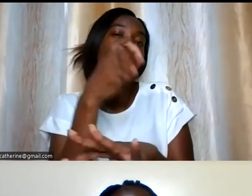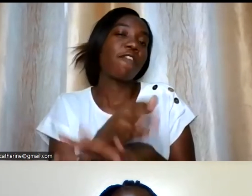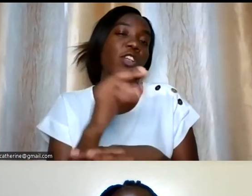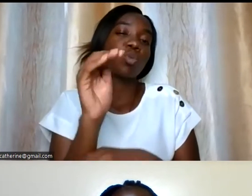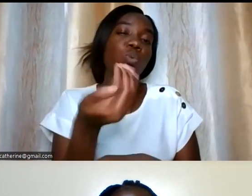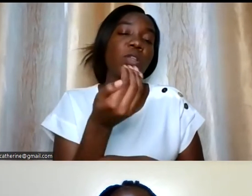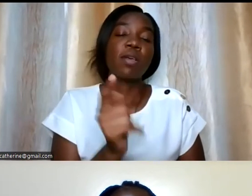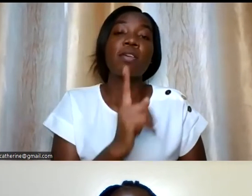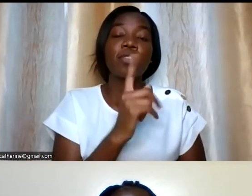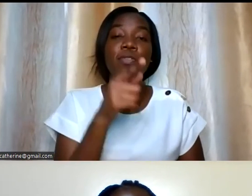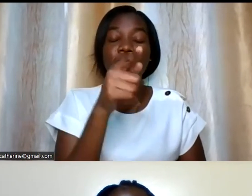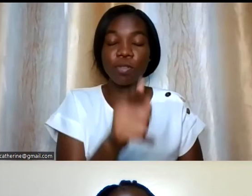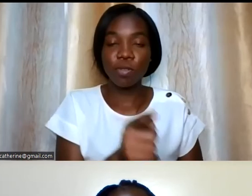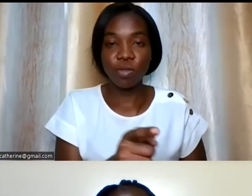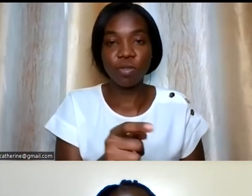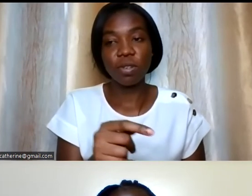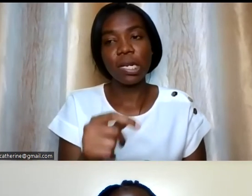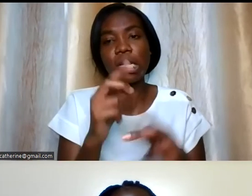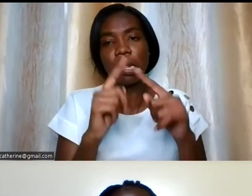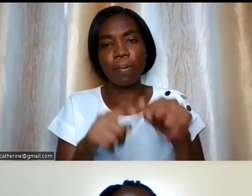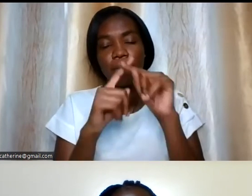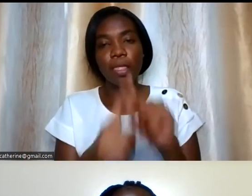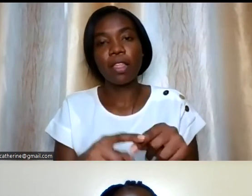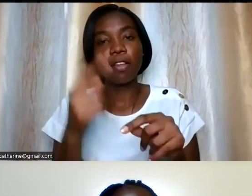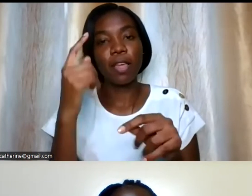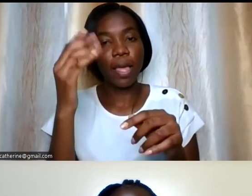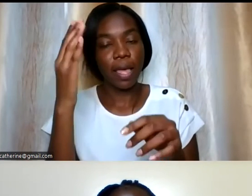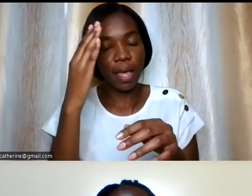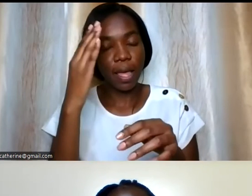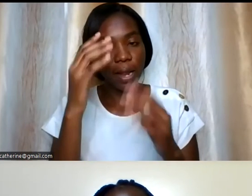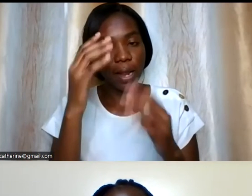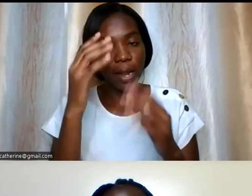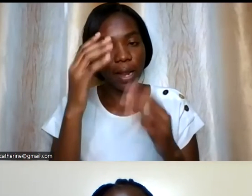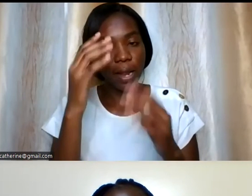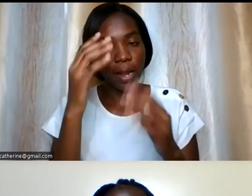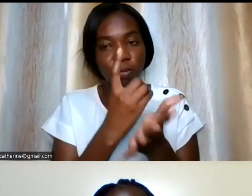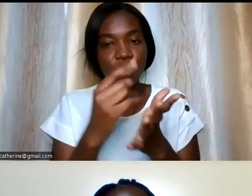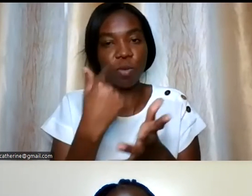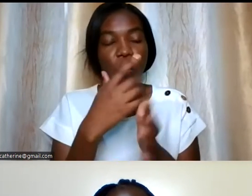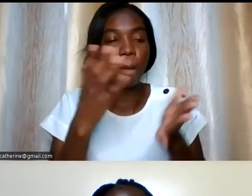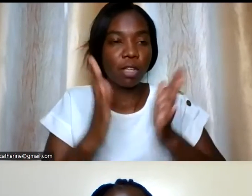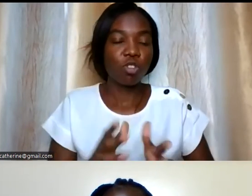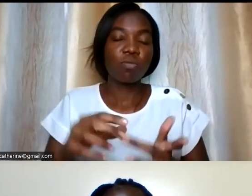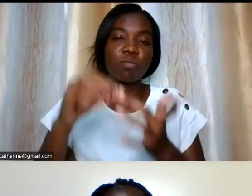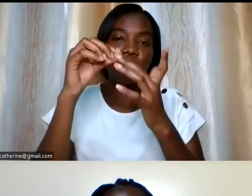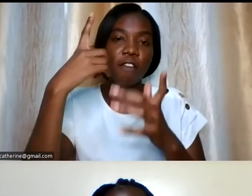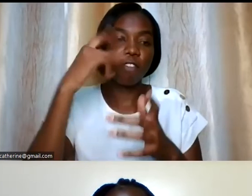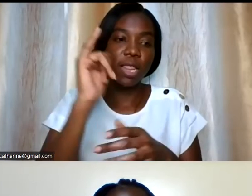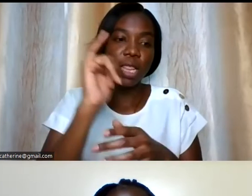are relying squarely on the head of department, who is also somebody specialized in that role, to be able to execute that